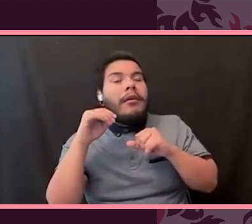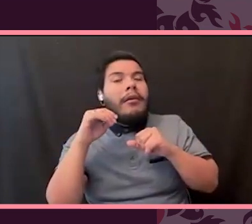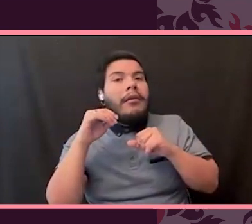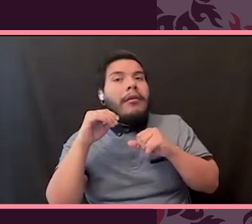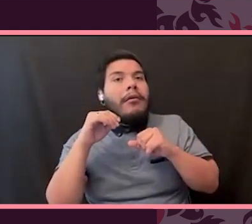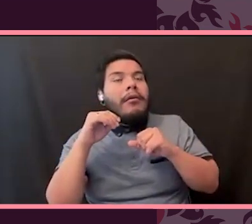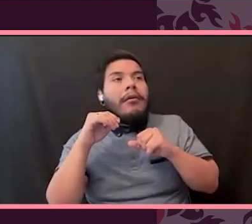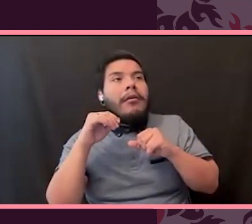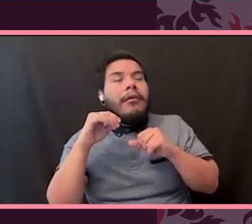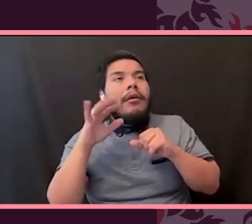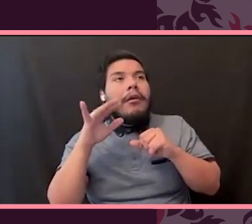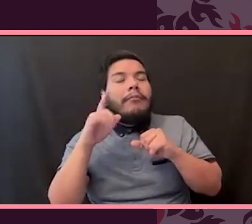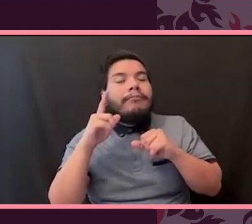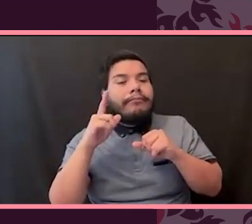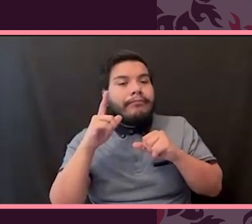Toren.